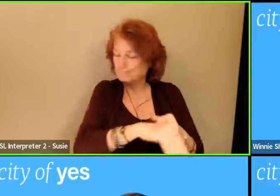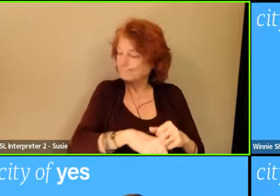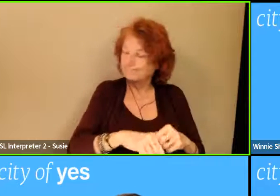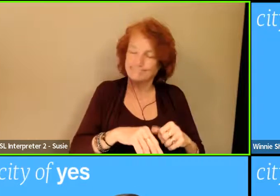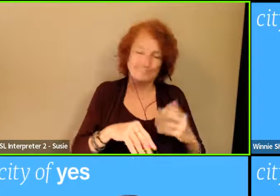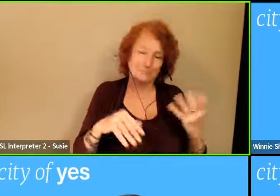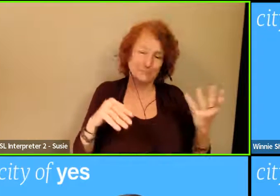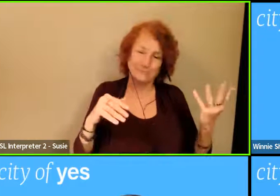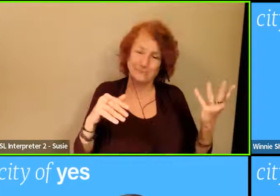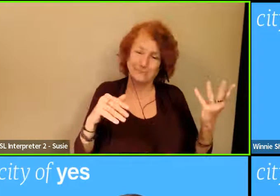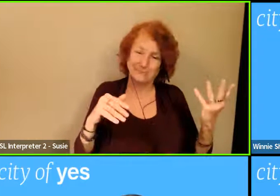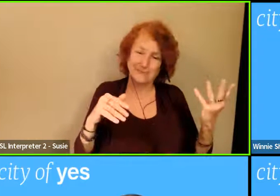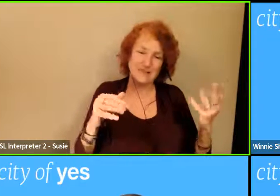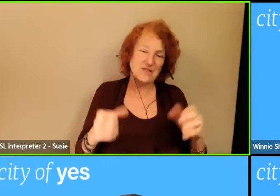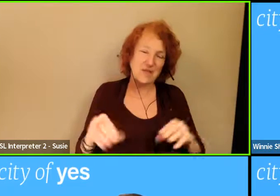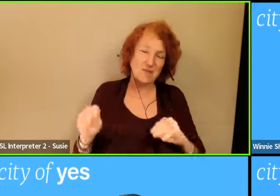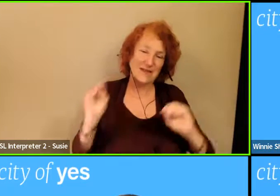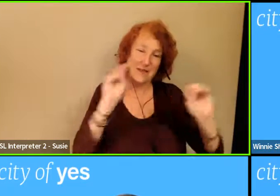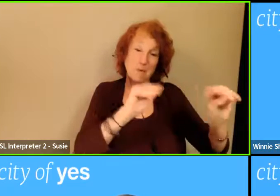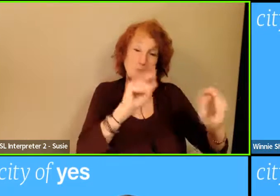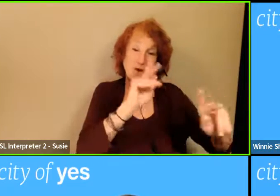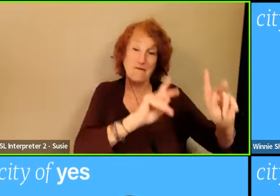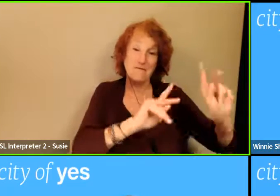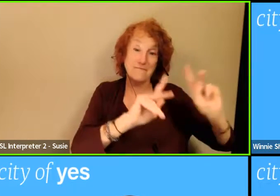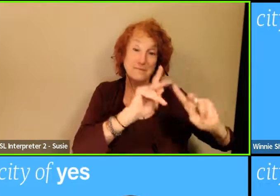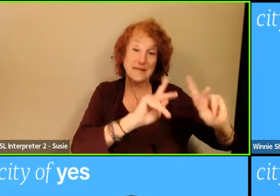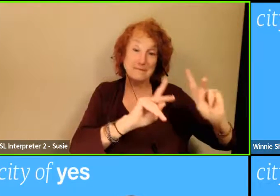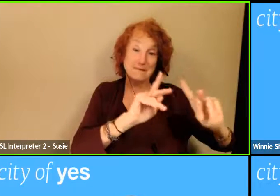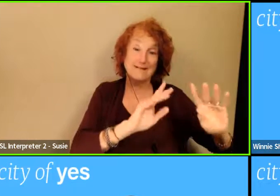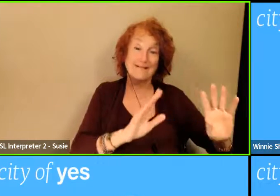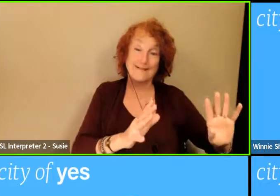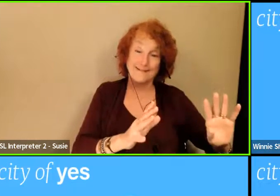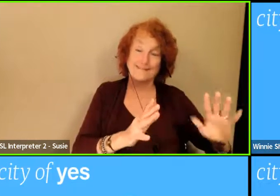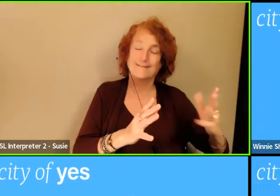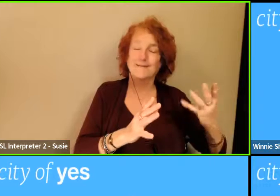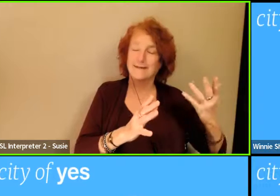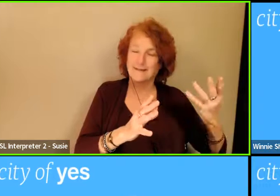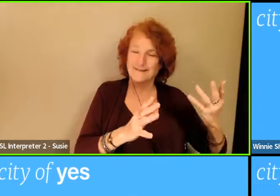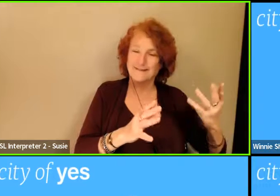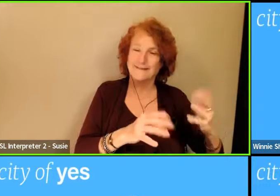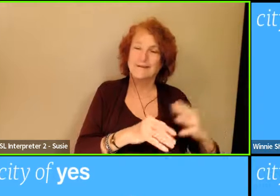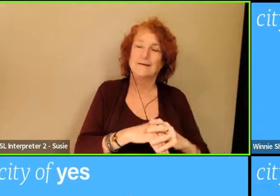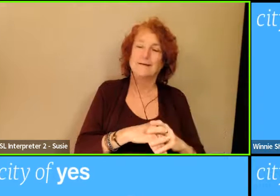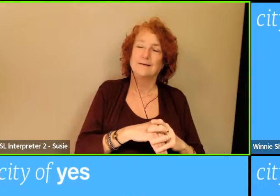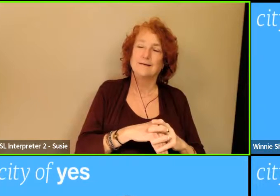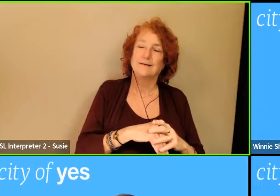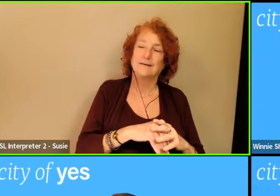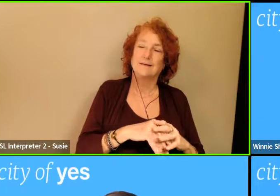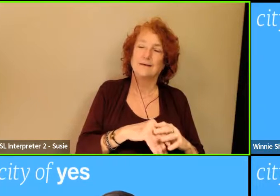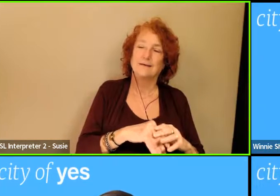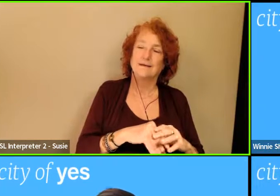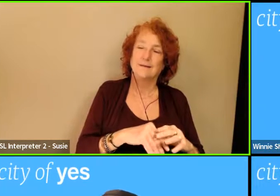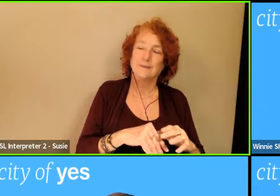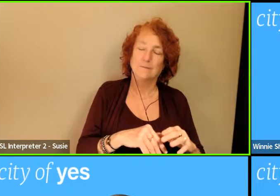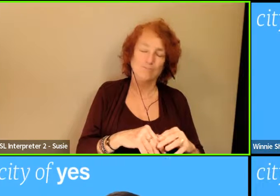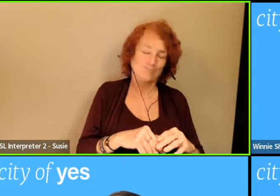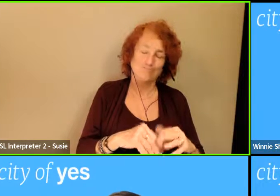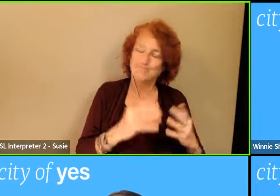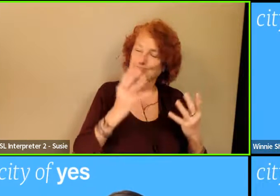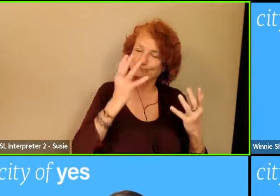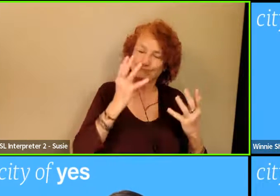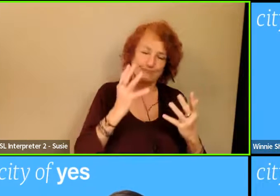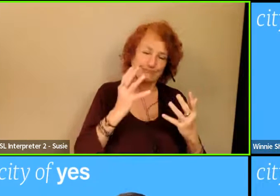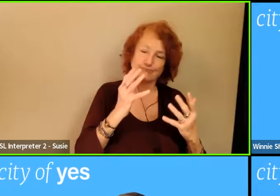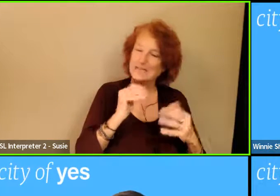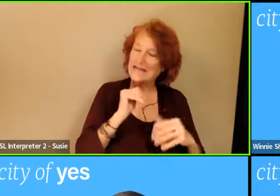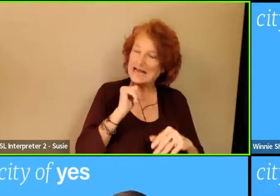into in order to address some of the human consequences of the existing housing shortage. Unfortunately,